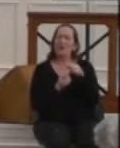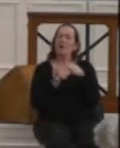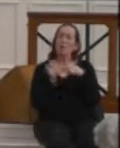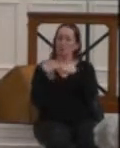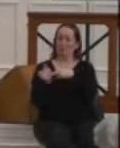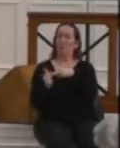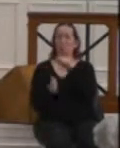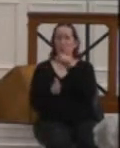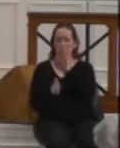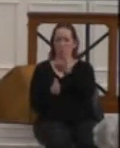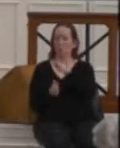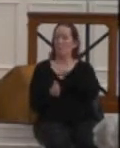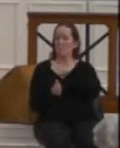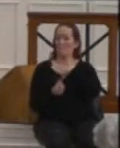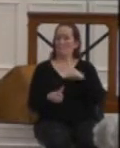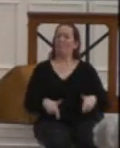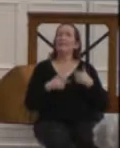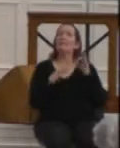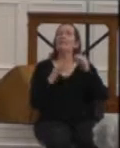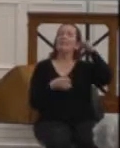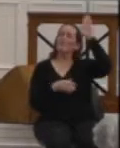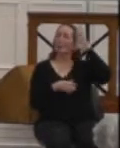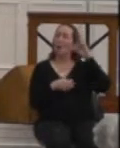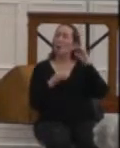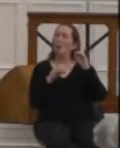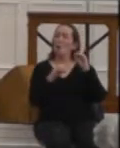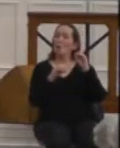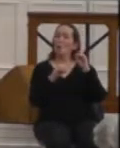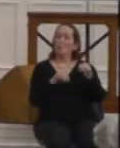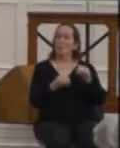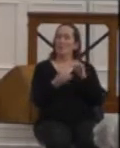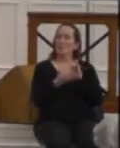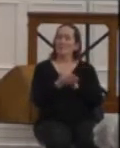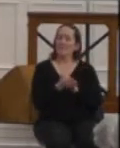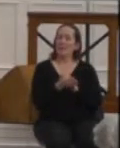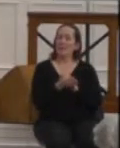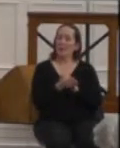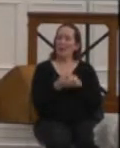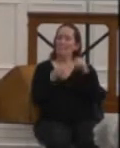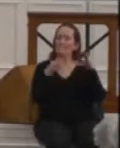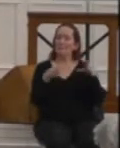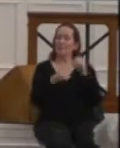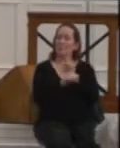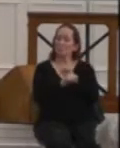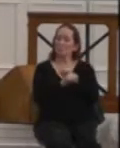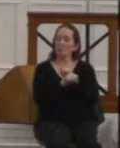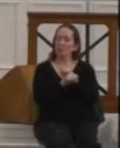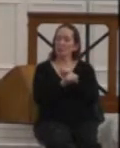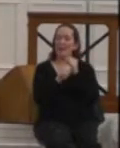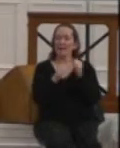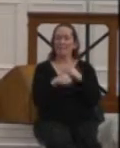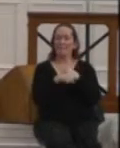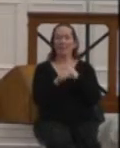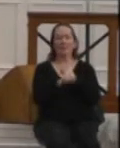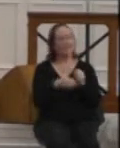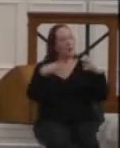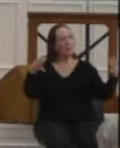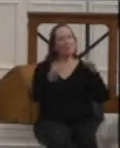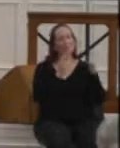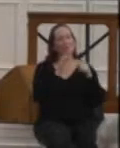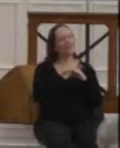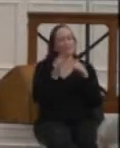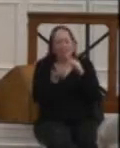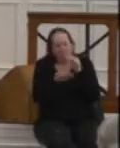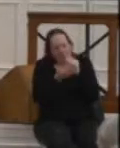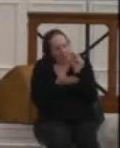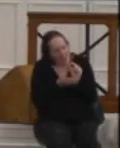and of my life. And if God put that much effort and can make that big of a change in that insect, what can He do in